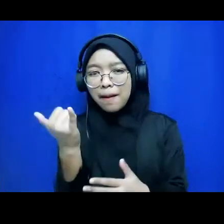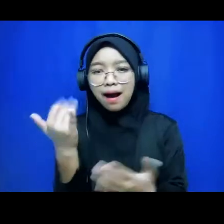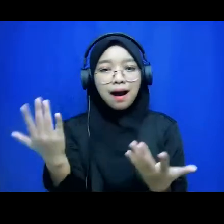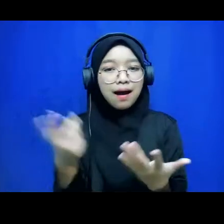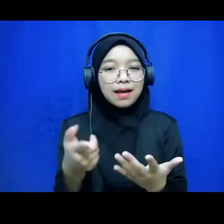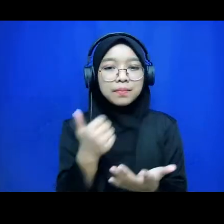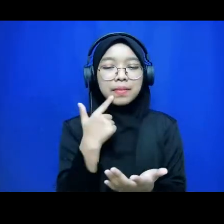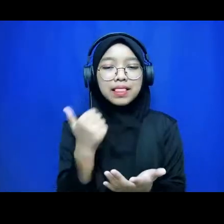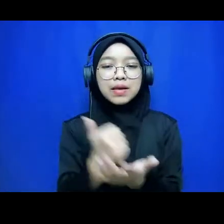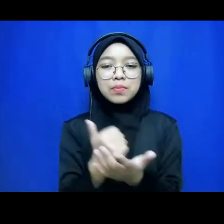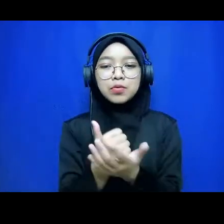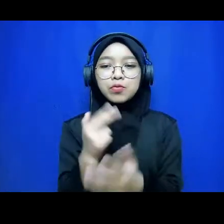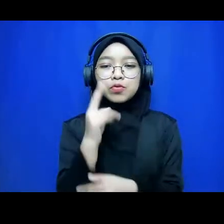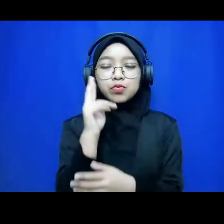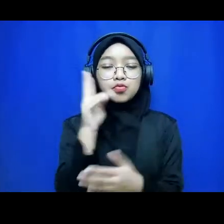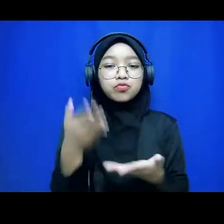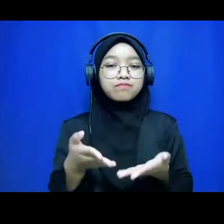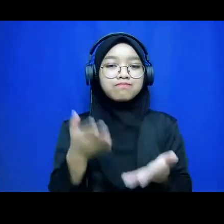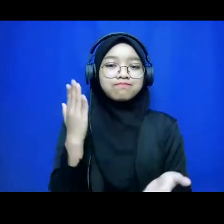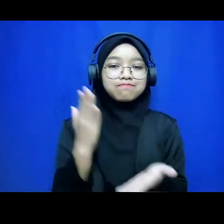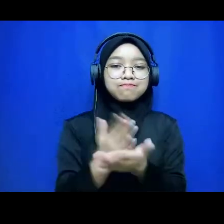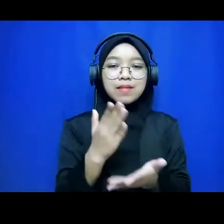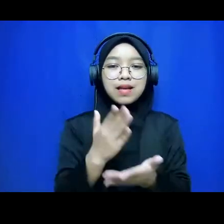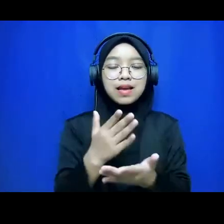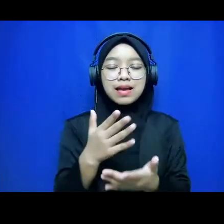instrument in our future